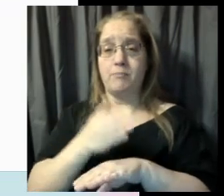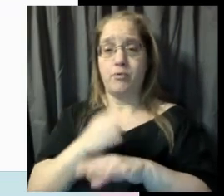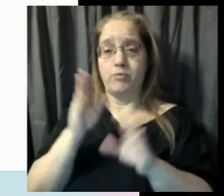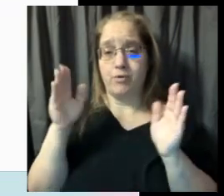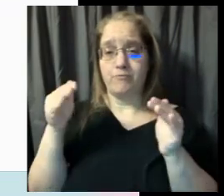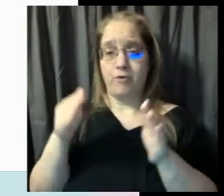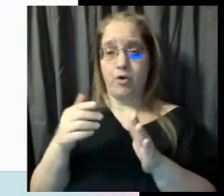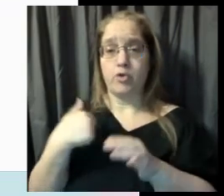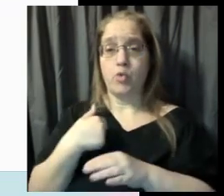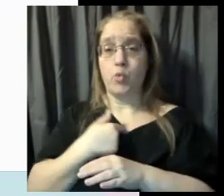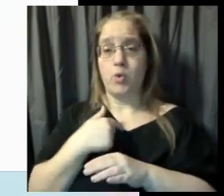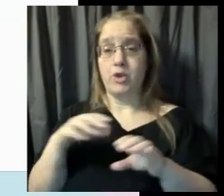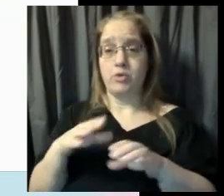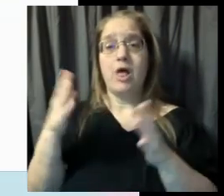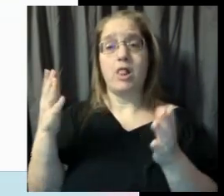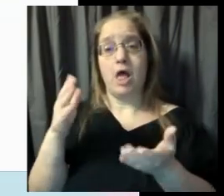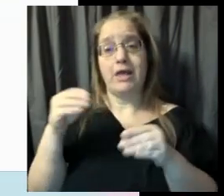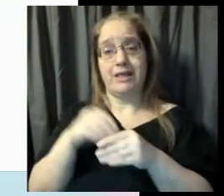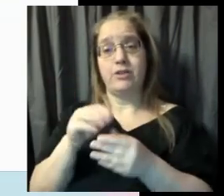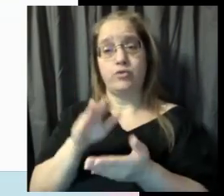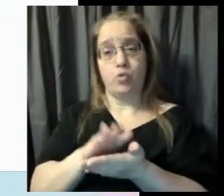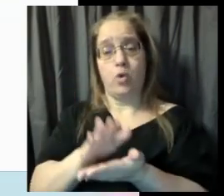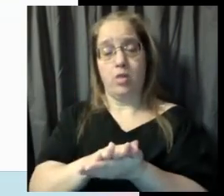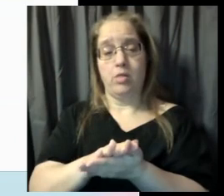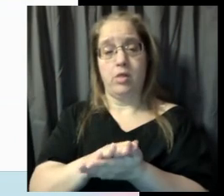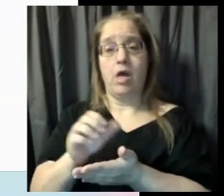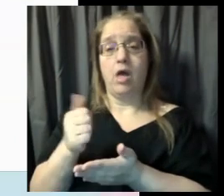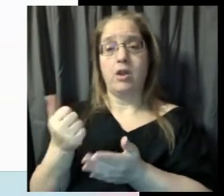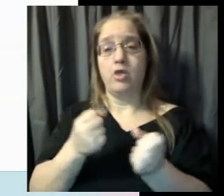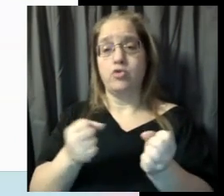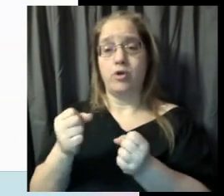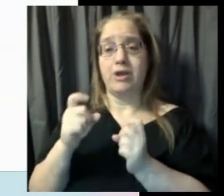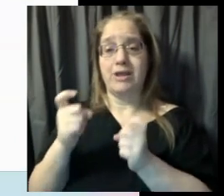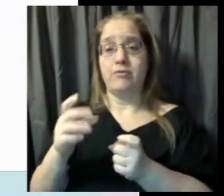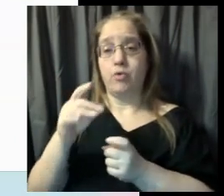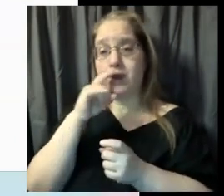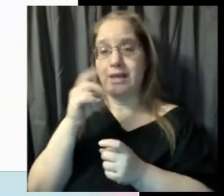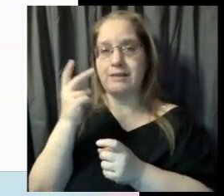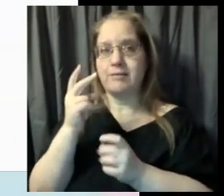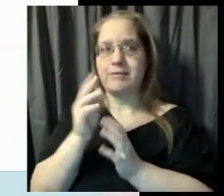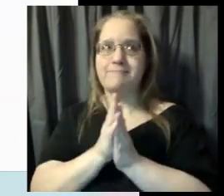do this a lot in the school building. Another strategy is to give your child something to look forward